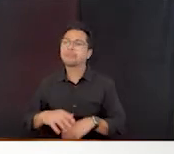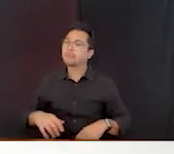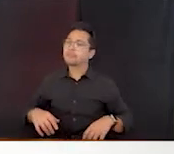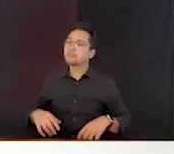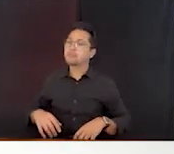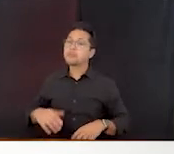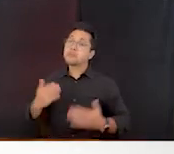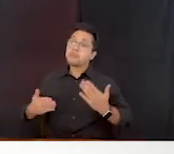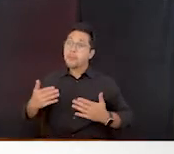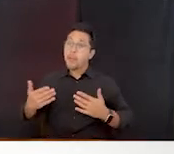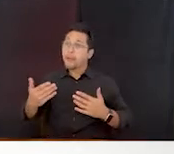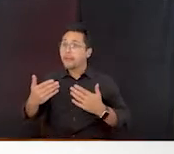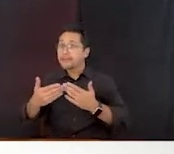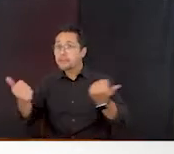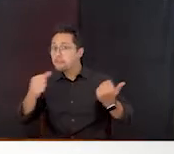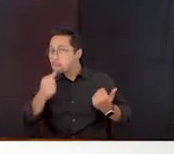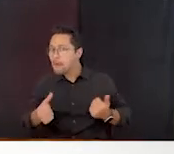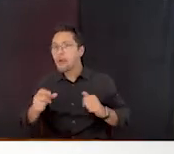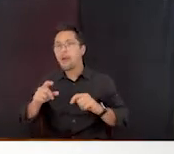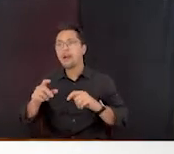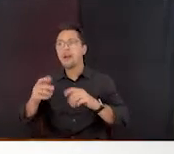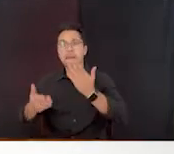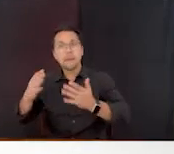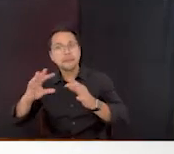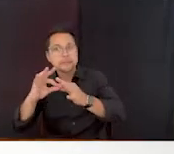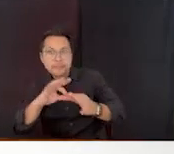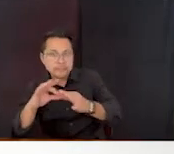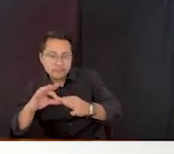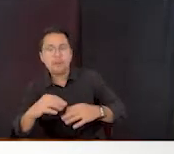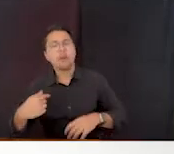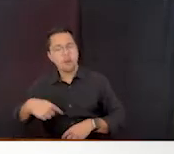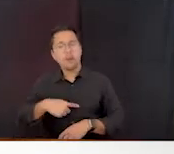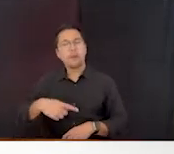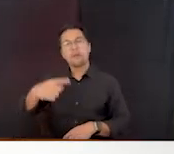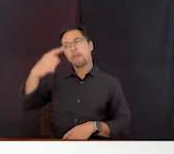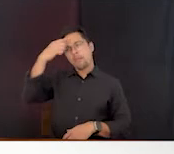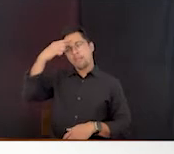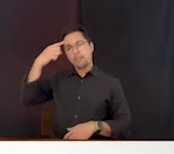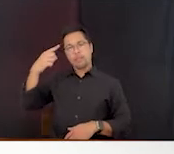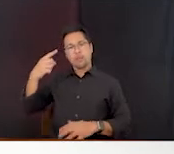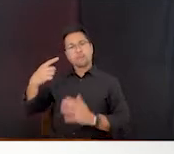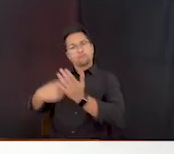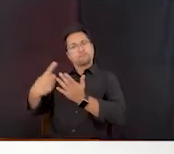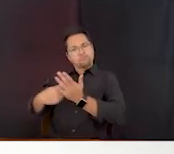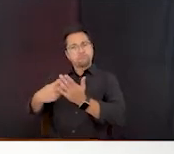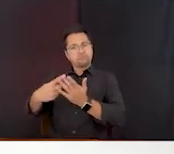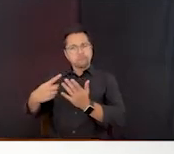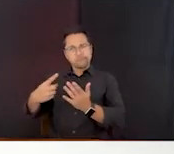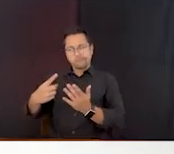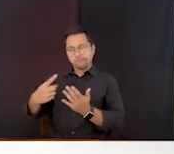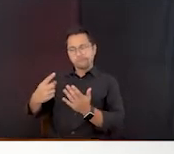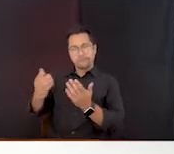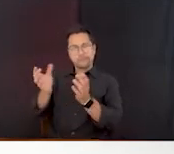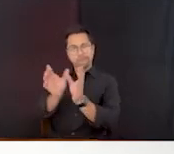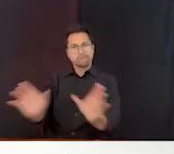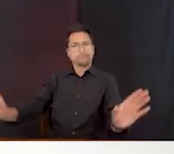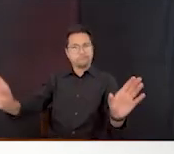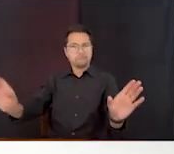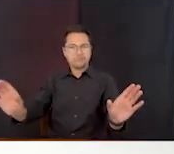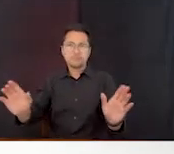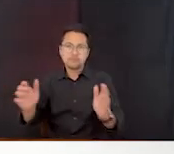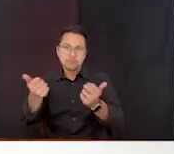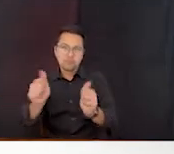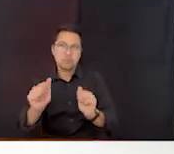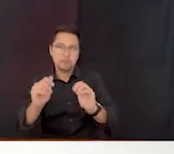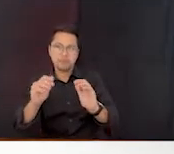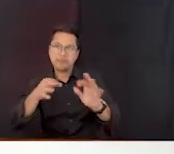students with disabilities navigated their social lives and their educational journeys during the pandemic. These are